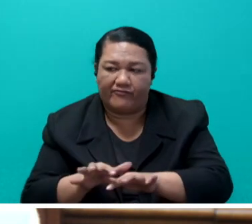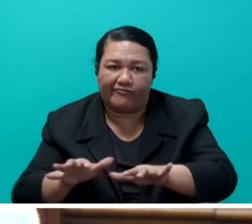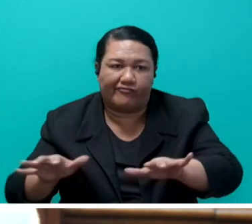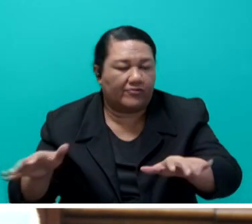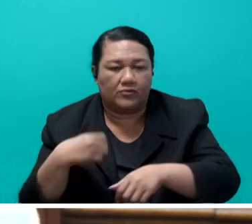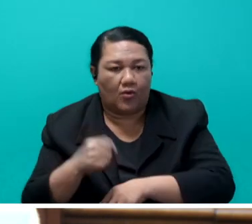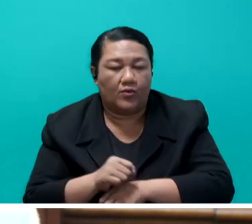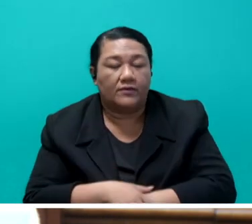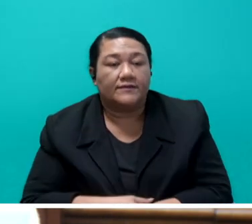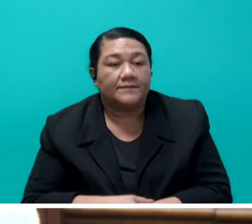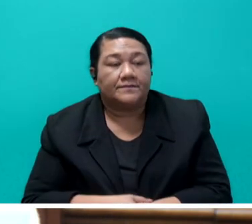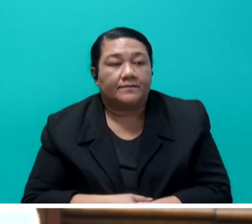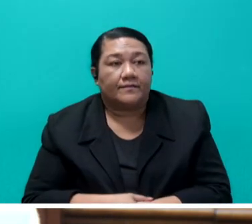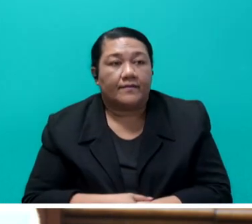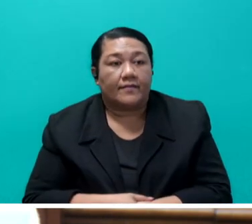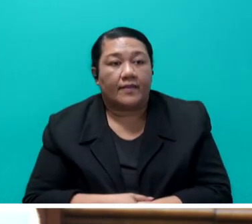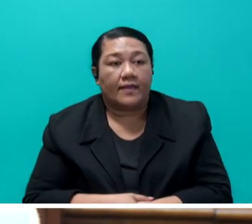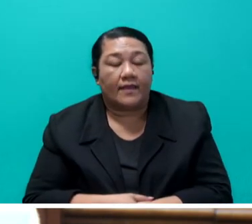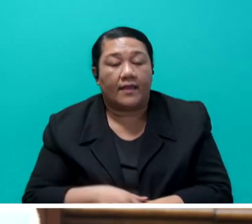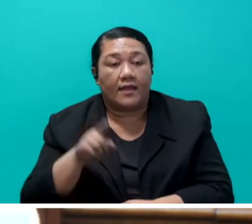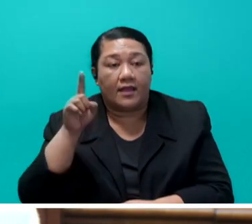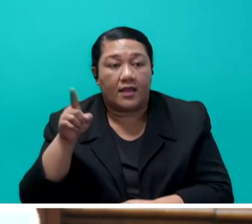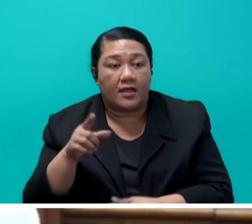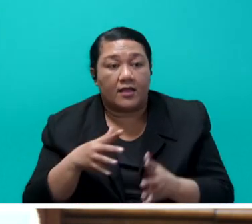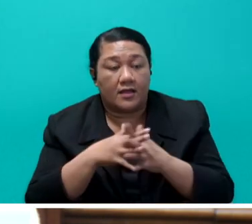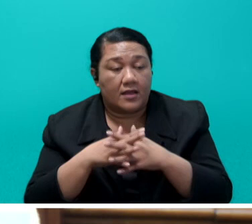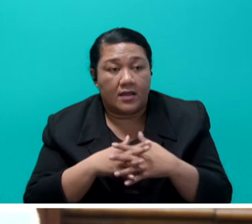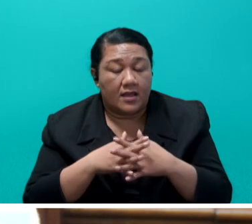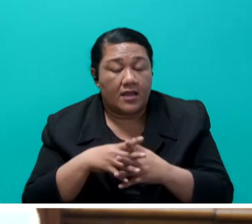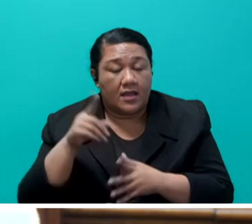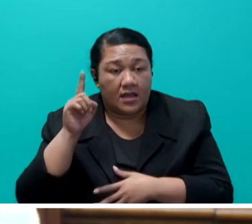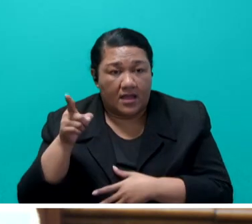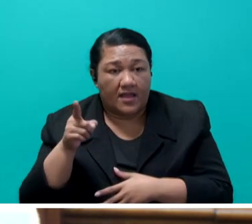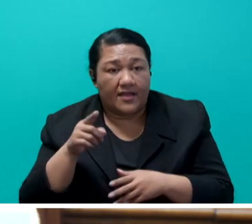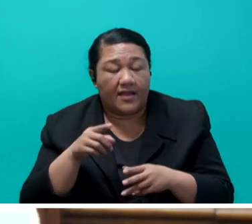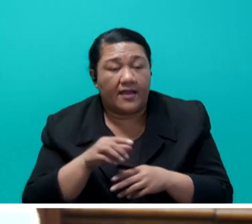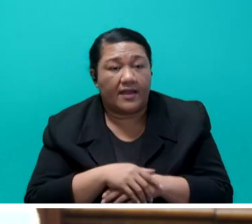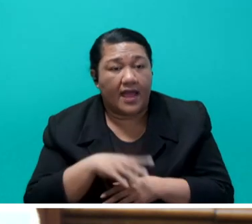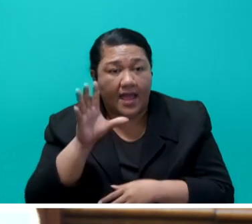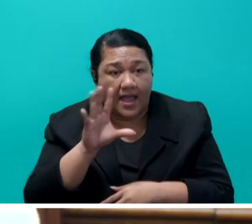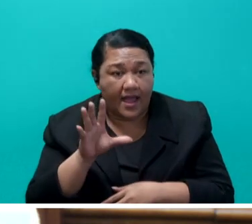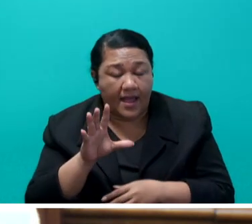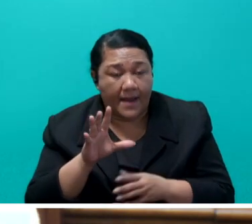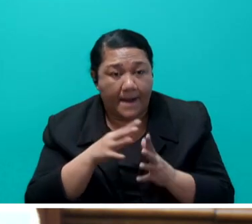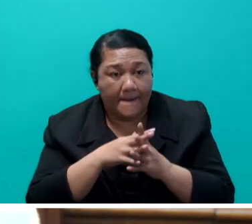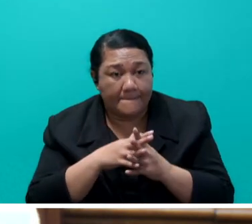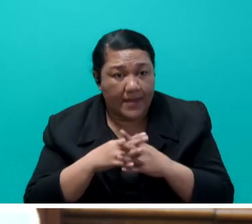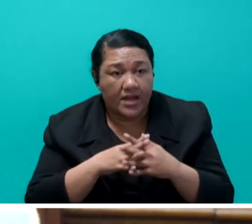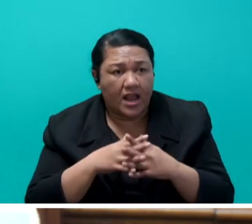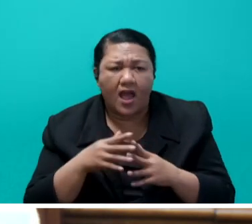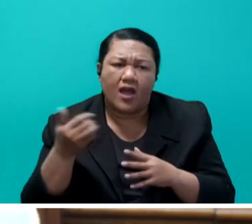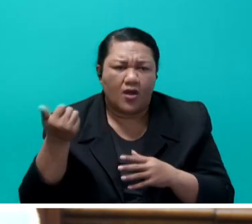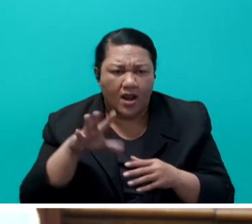Facilities in the United States and Europe have been releasing treated water for decades in compliance with